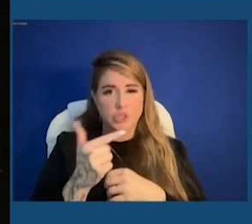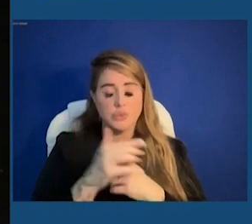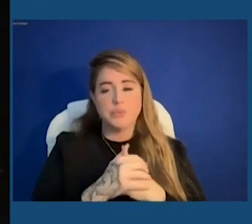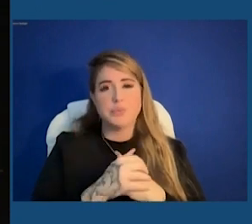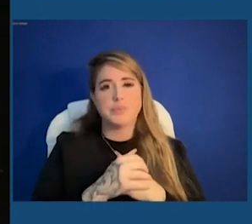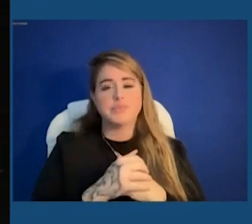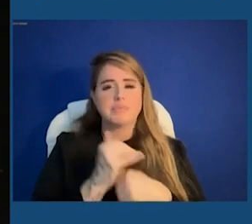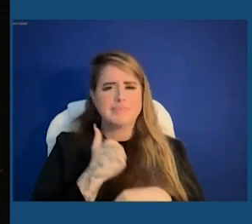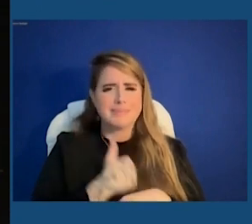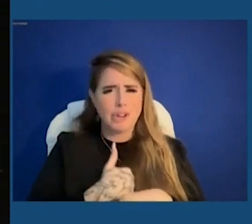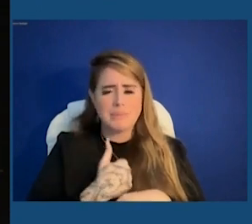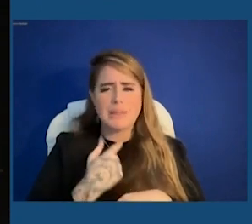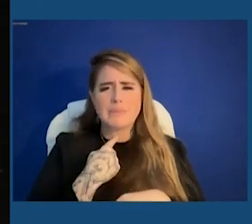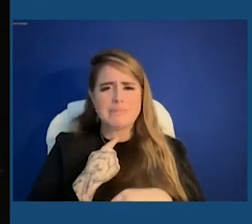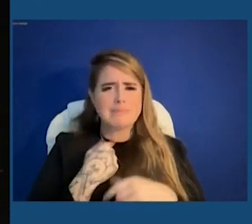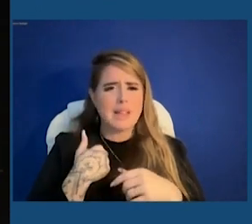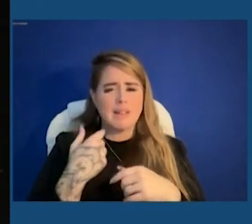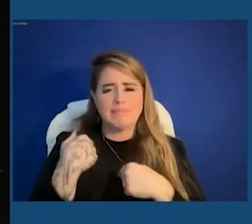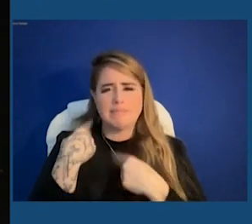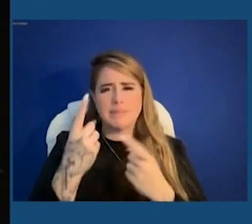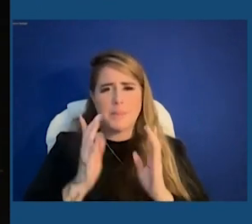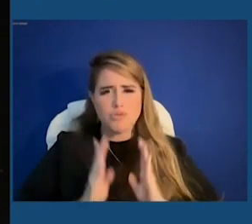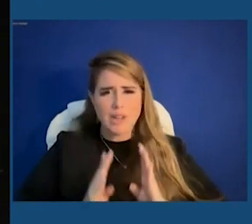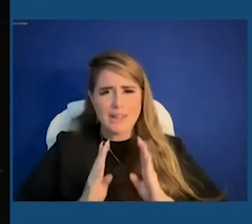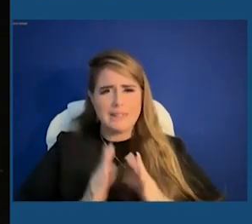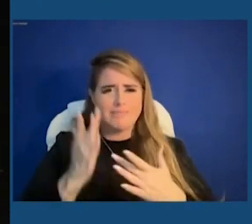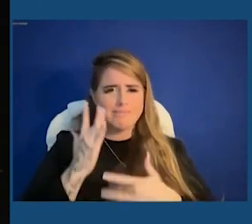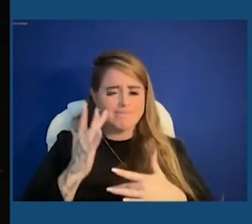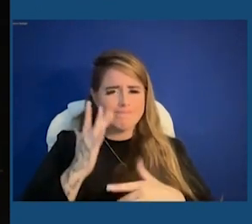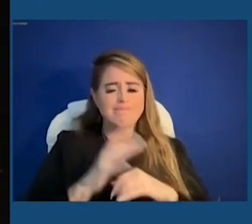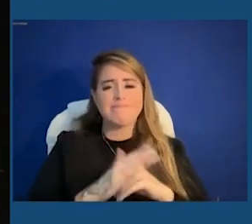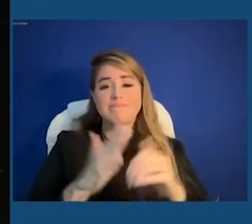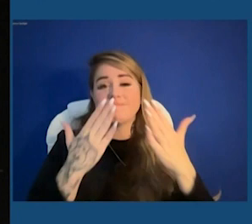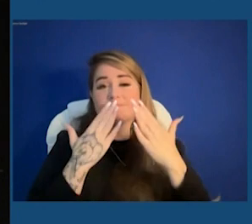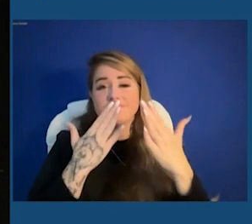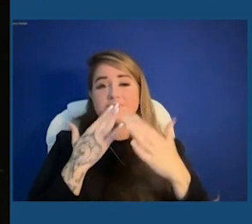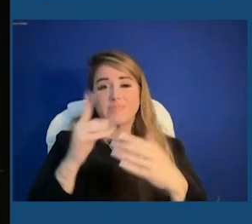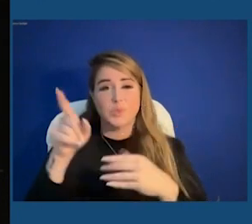my hoarseness. I'm getting over some bronchitis. Thank you to the